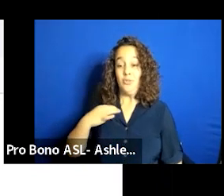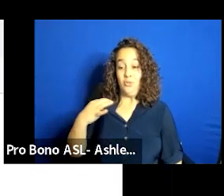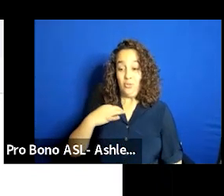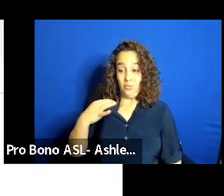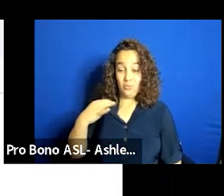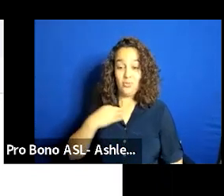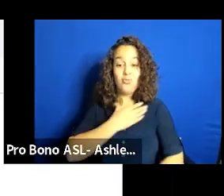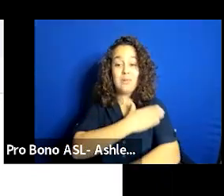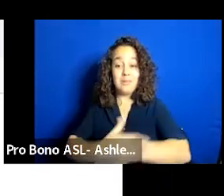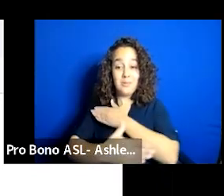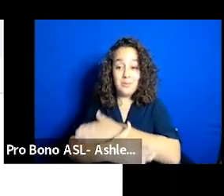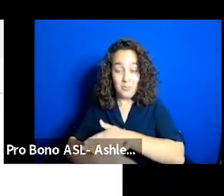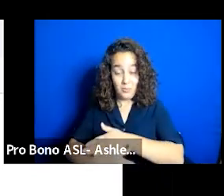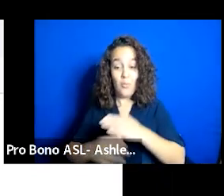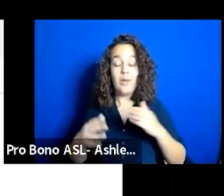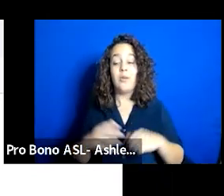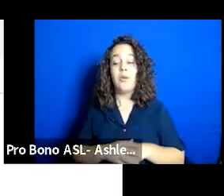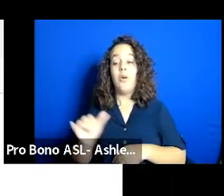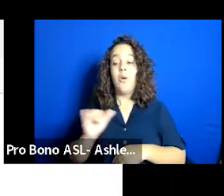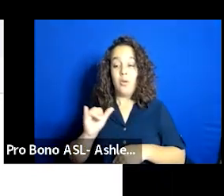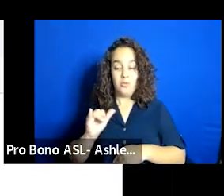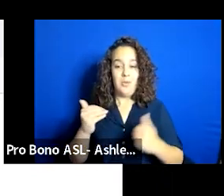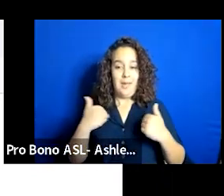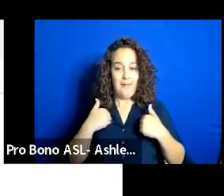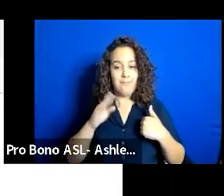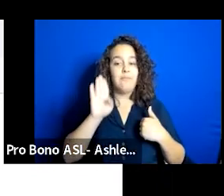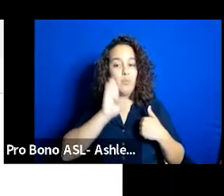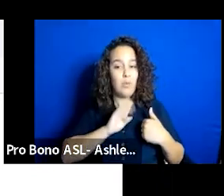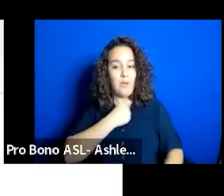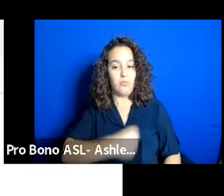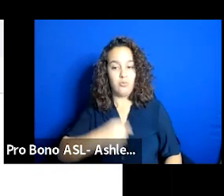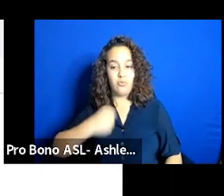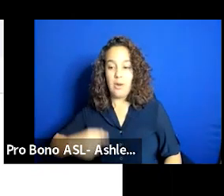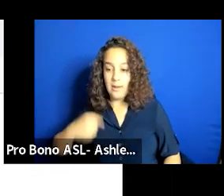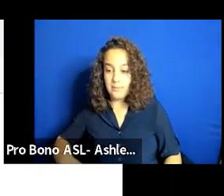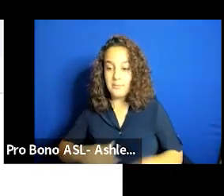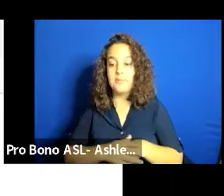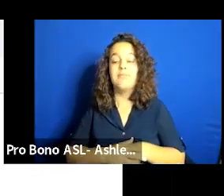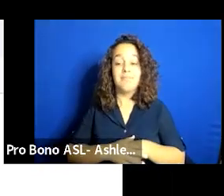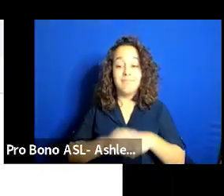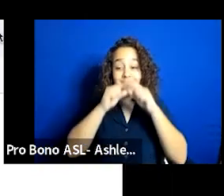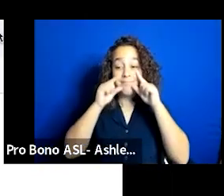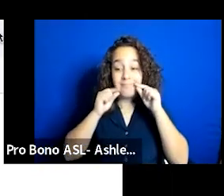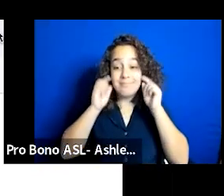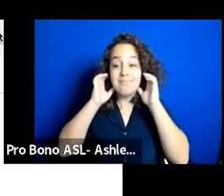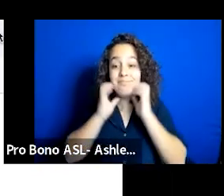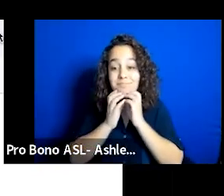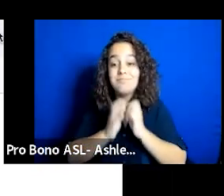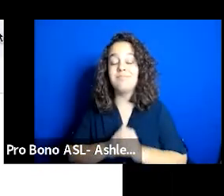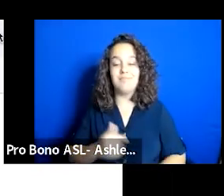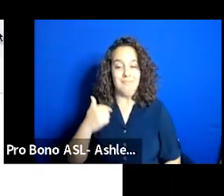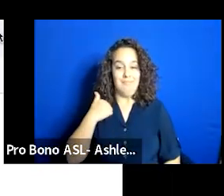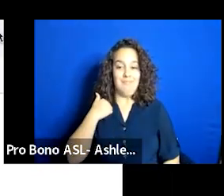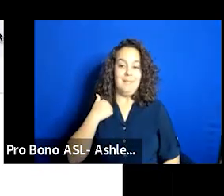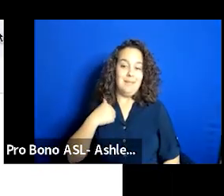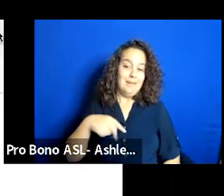brown stripes. I have a mustache and some facial hair. Latino, and I'm male.